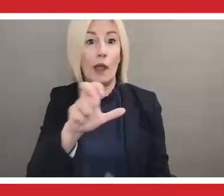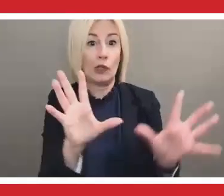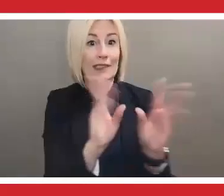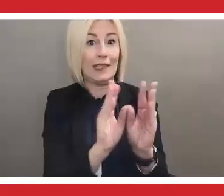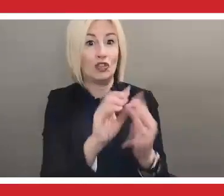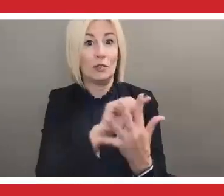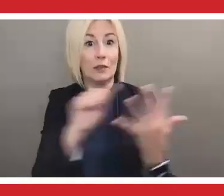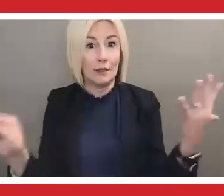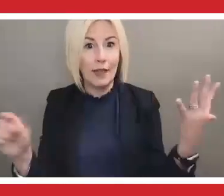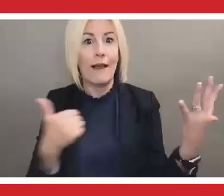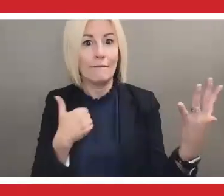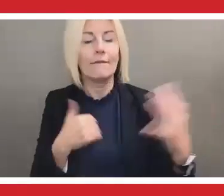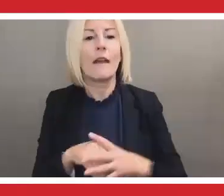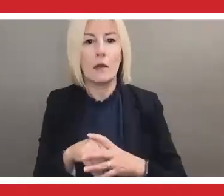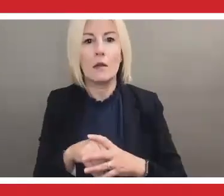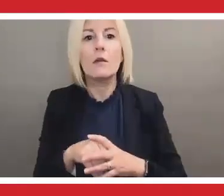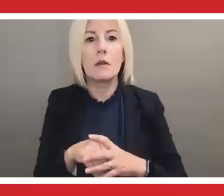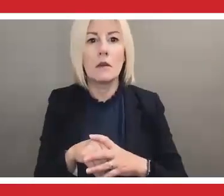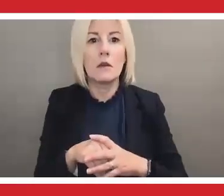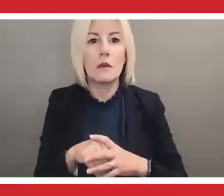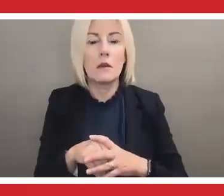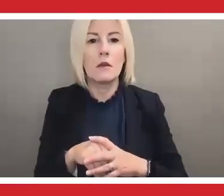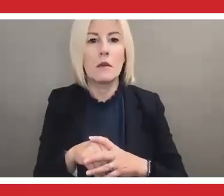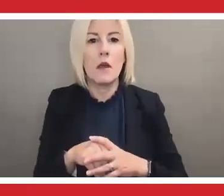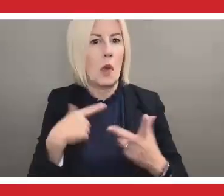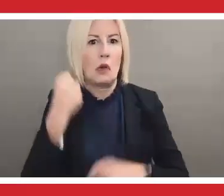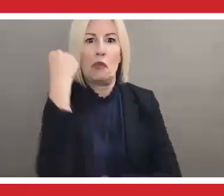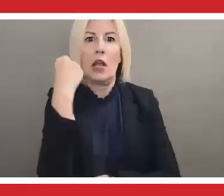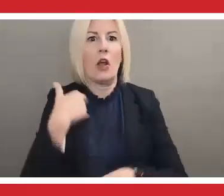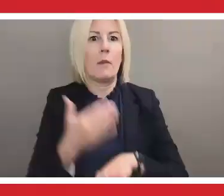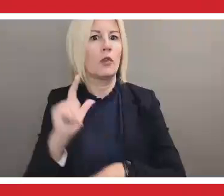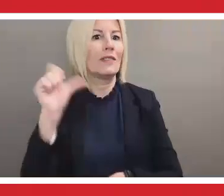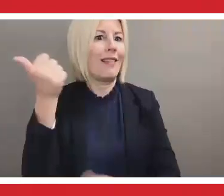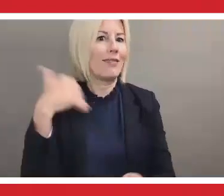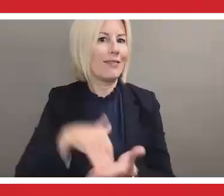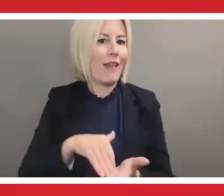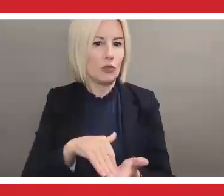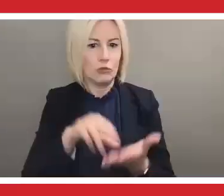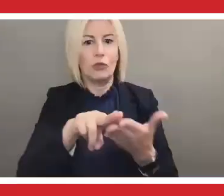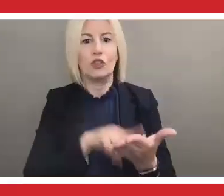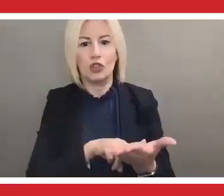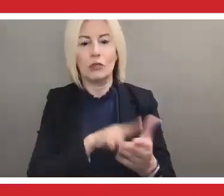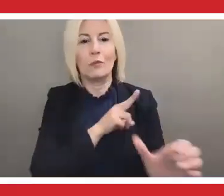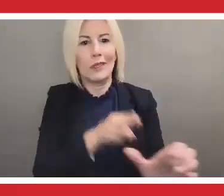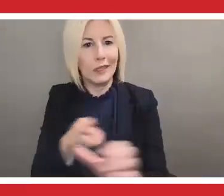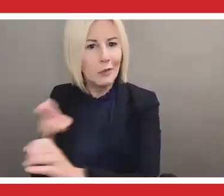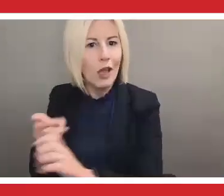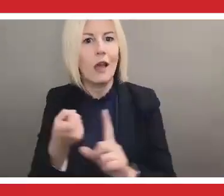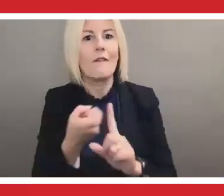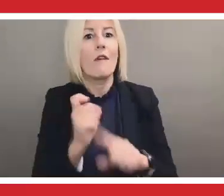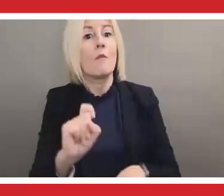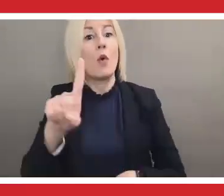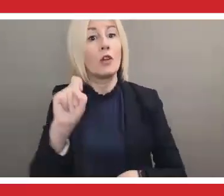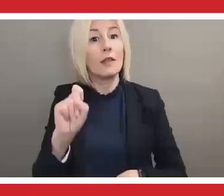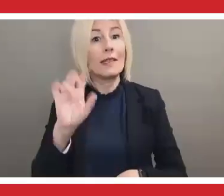were held. We had a record number of almost 10,400 registered participants from